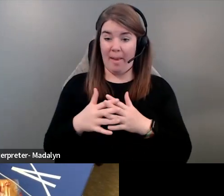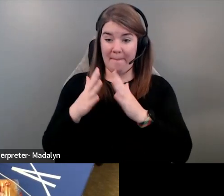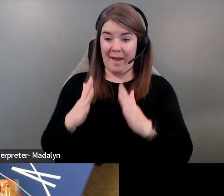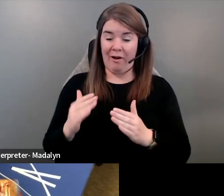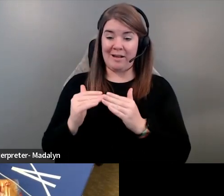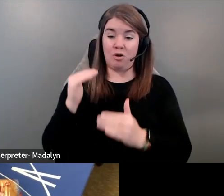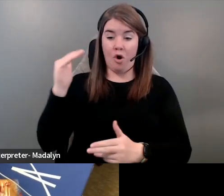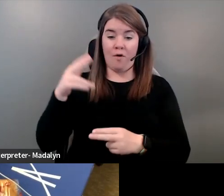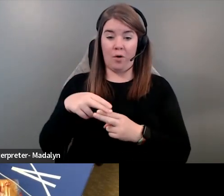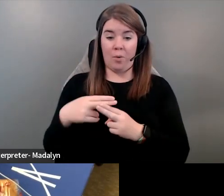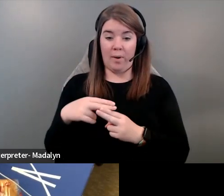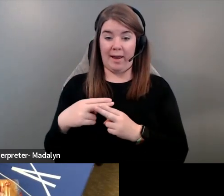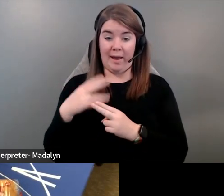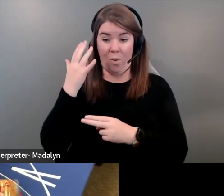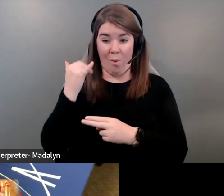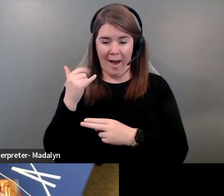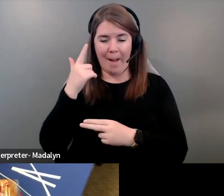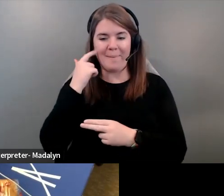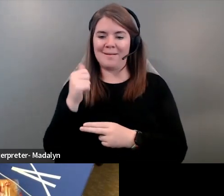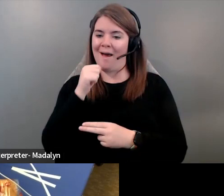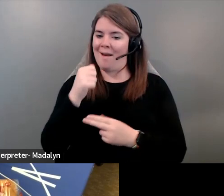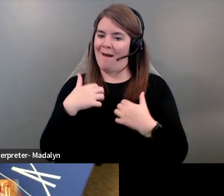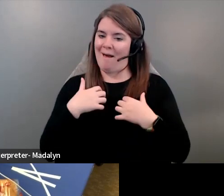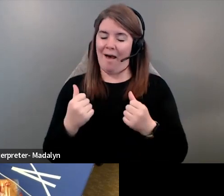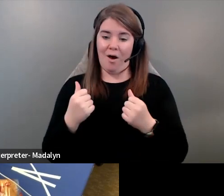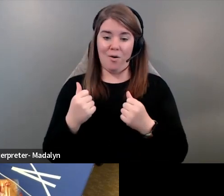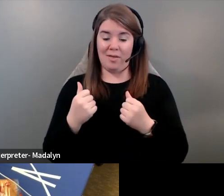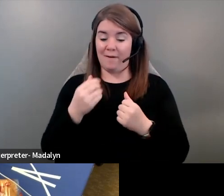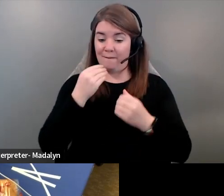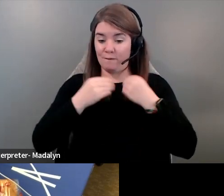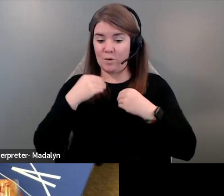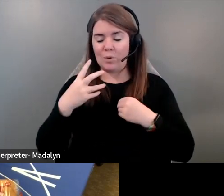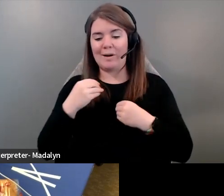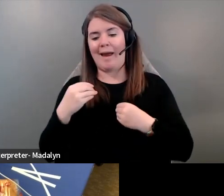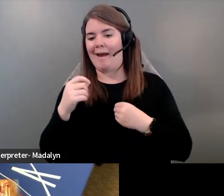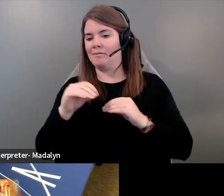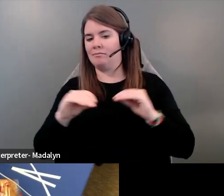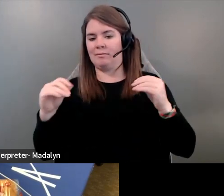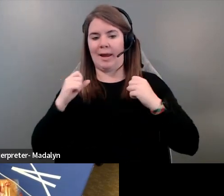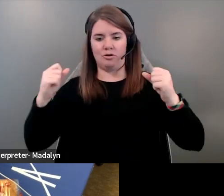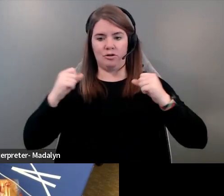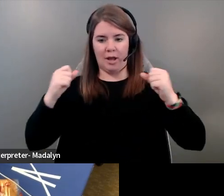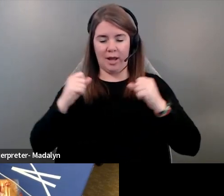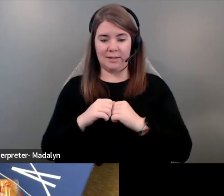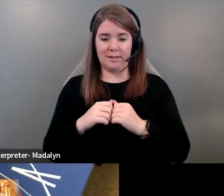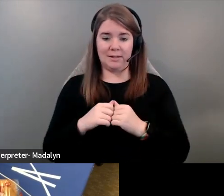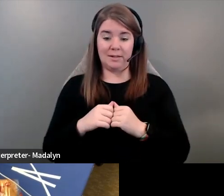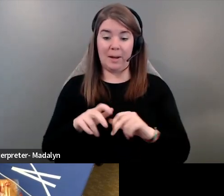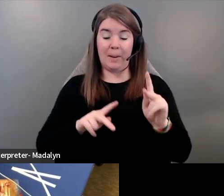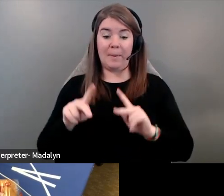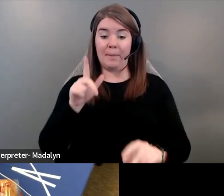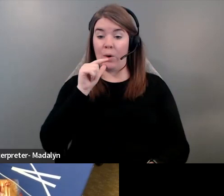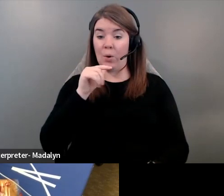And that's due to that unhealthy diet and a lack of exercise. So people who are, maybe you didn't know this, but people who are 15